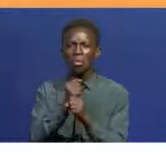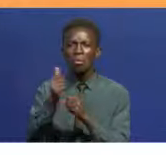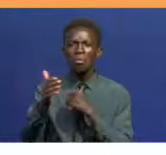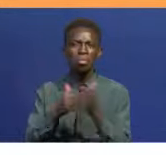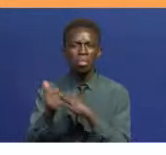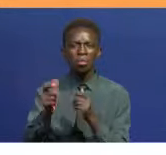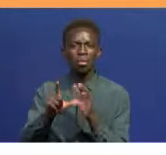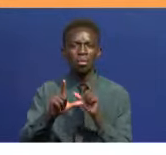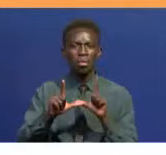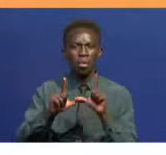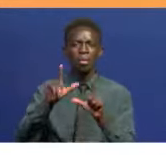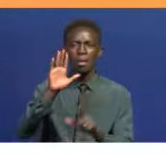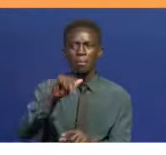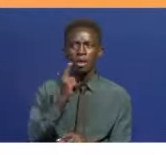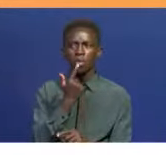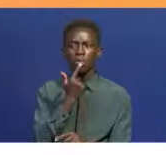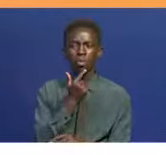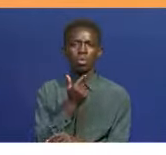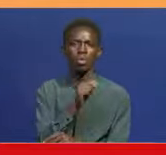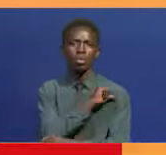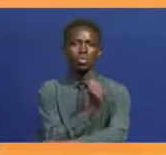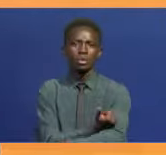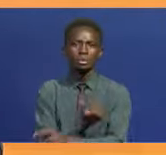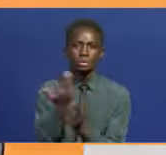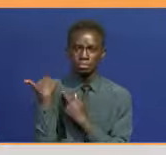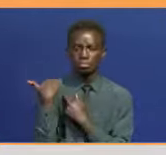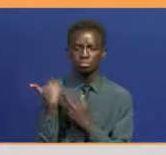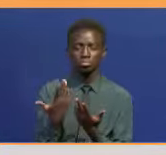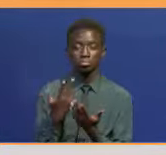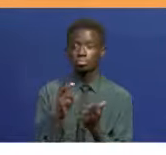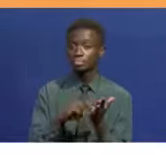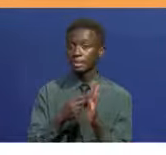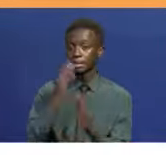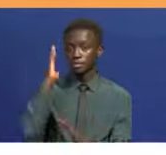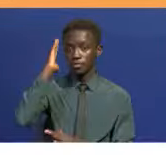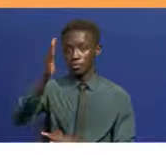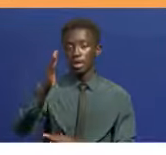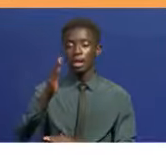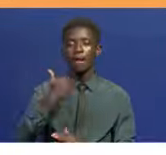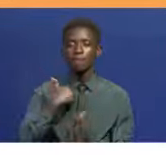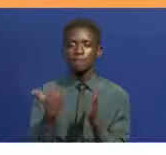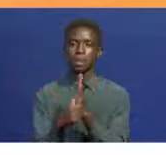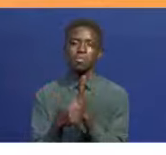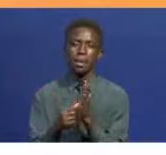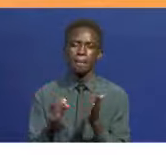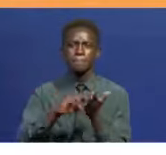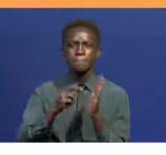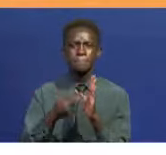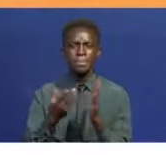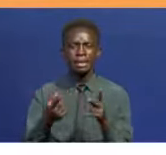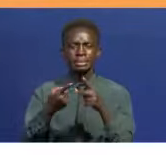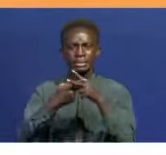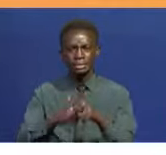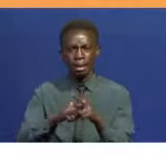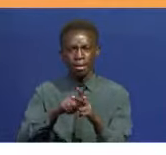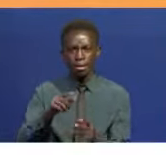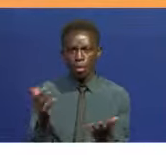authority, then, my friend, we are going to create a crisis. So basically, the start point should not be on